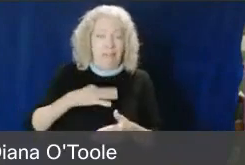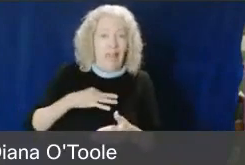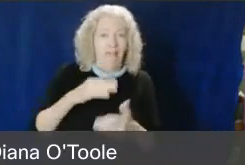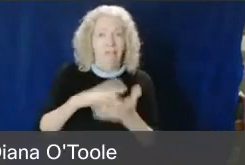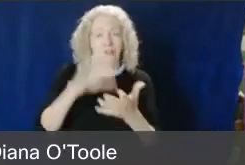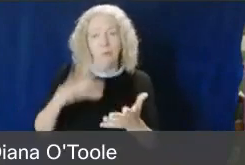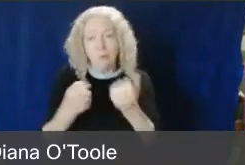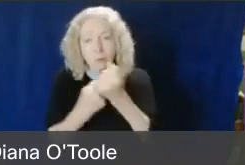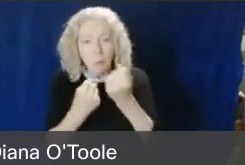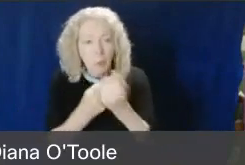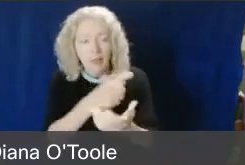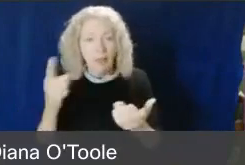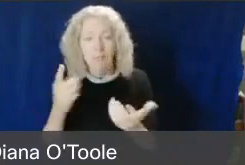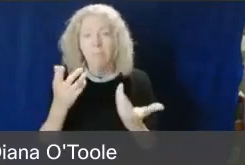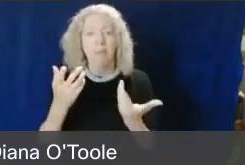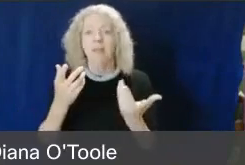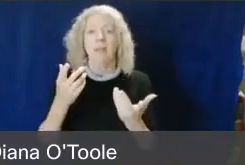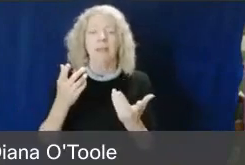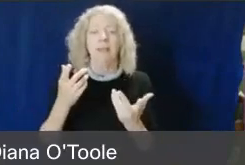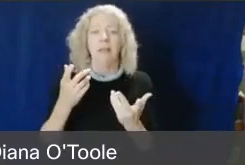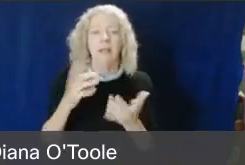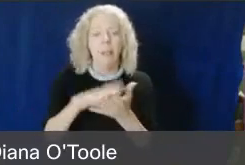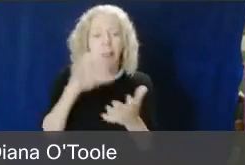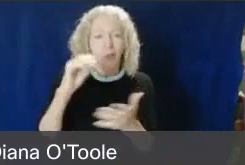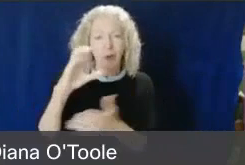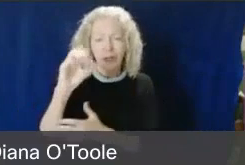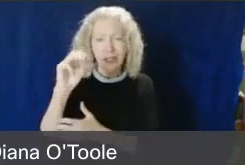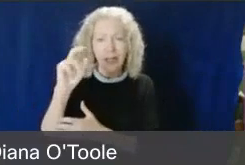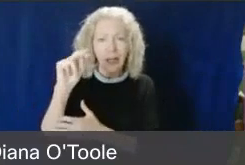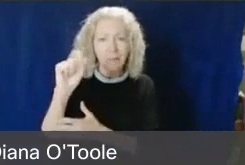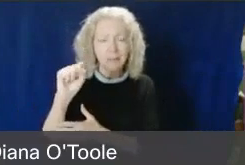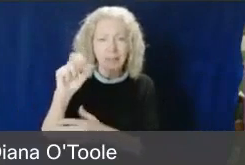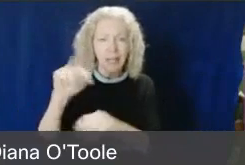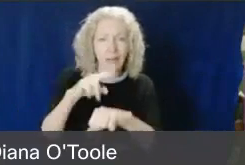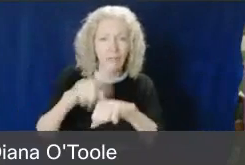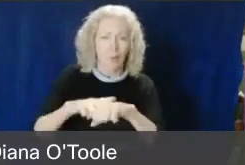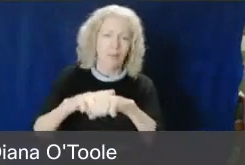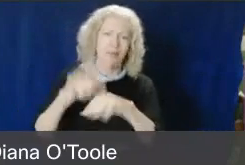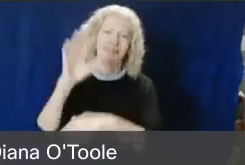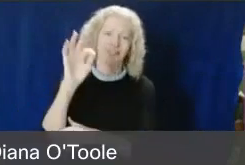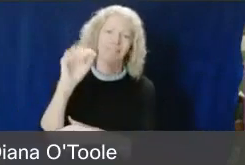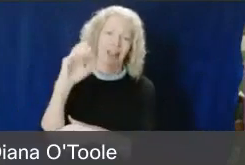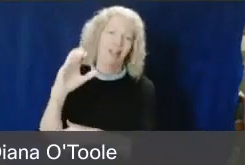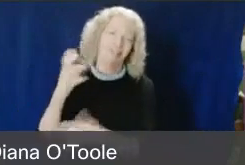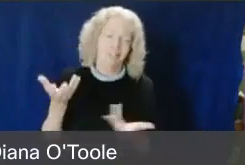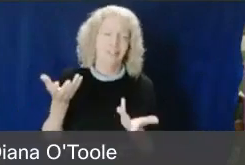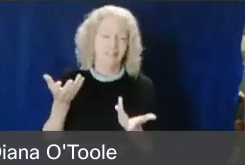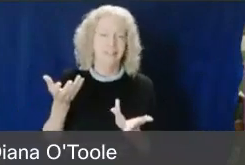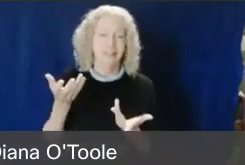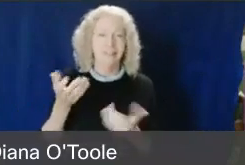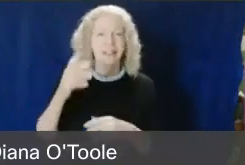challenging process. Learning Commons, and of course, faculty. And faculty, the work of